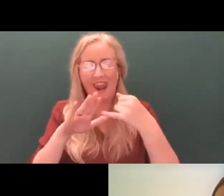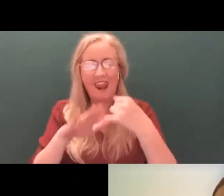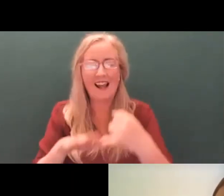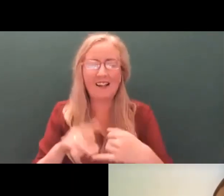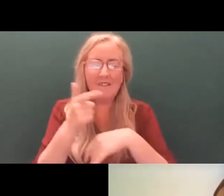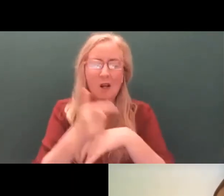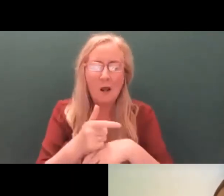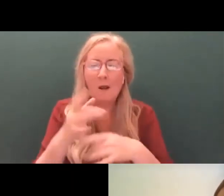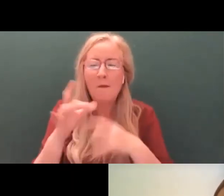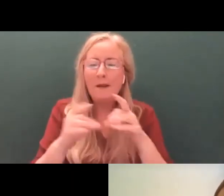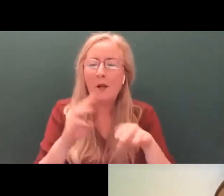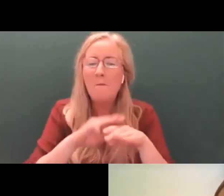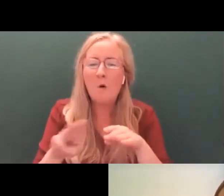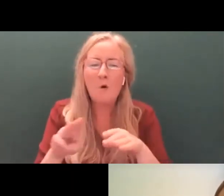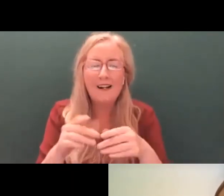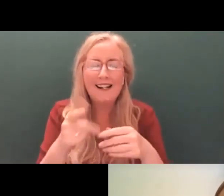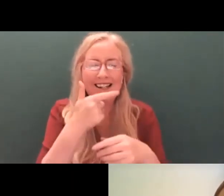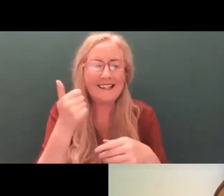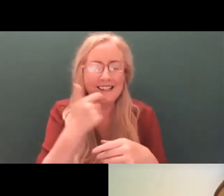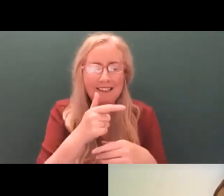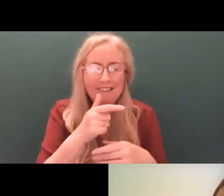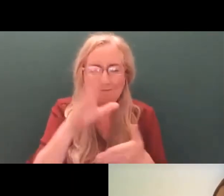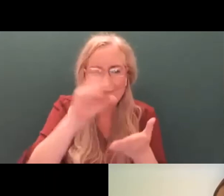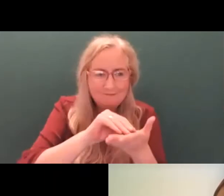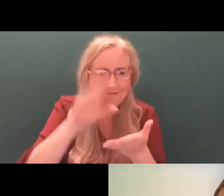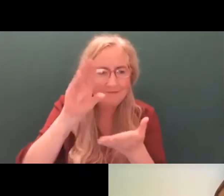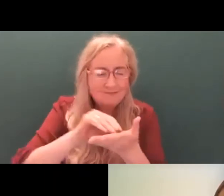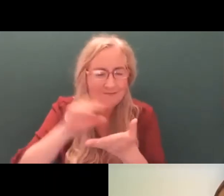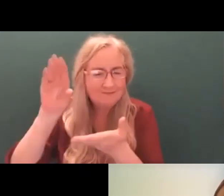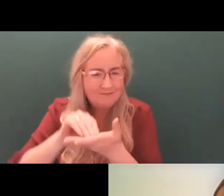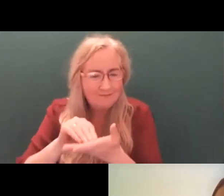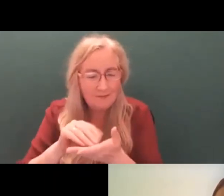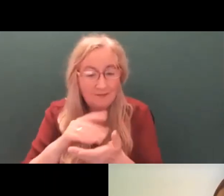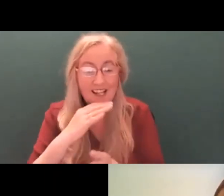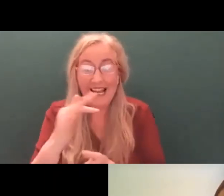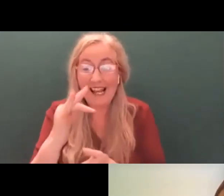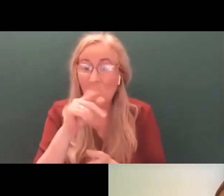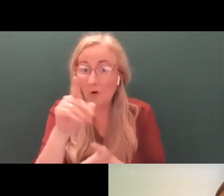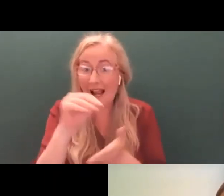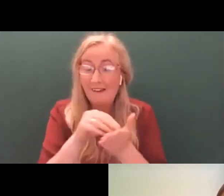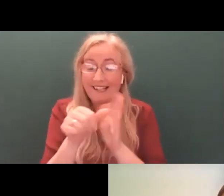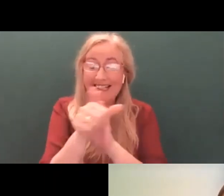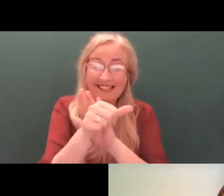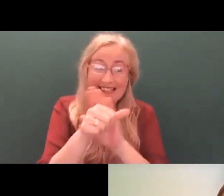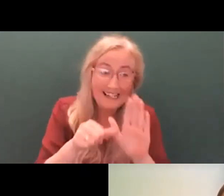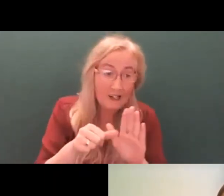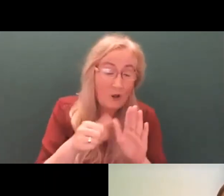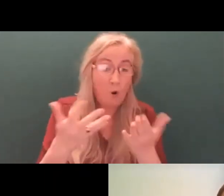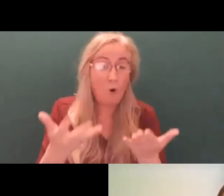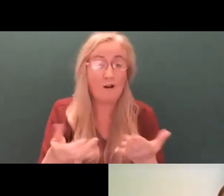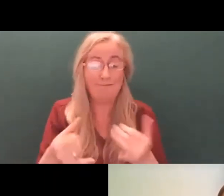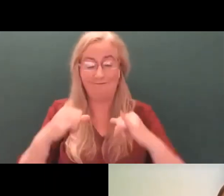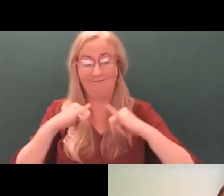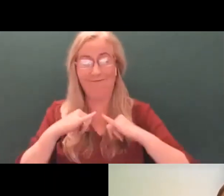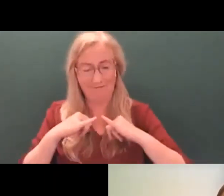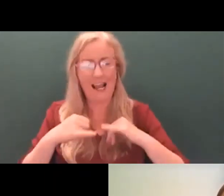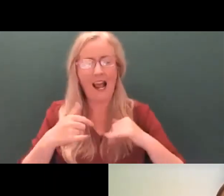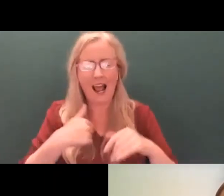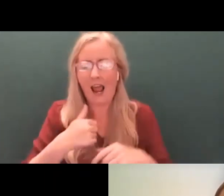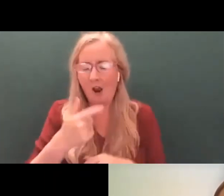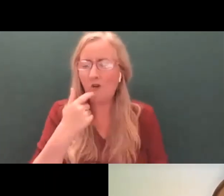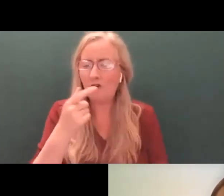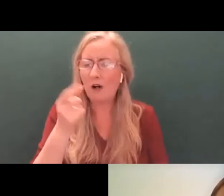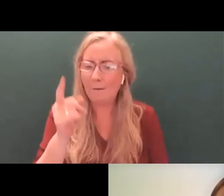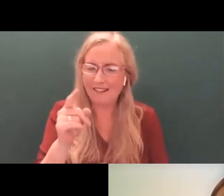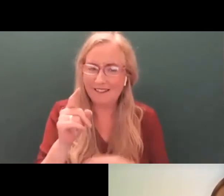makes things more digestible. So if you have the skill or the capacity to do that, I'd recommend that you do that. And